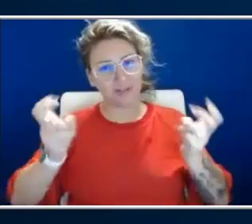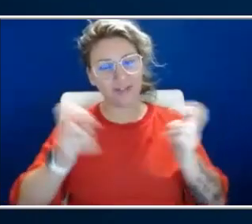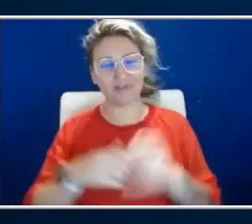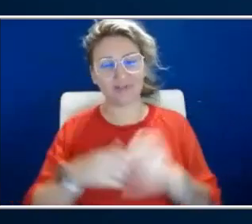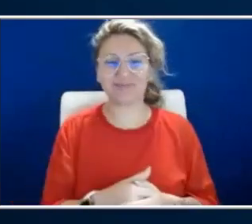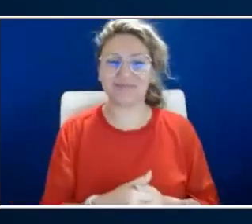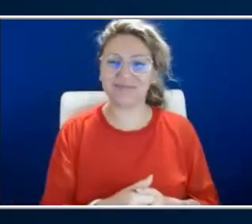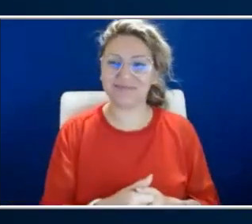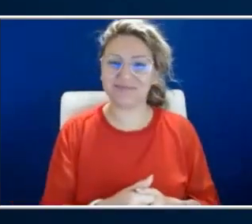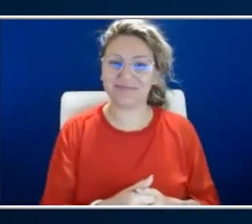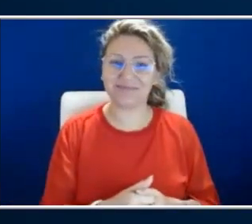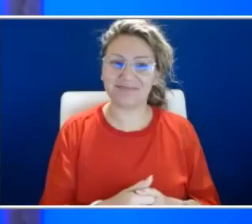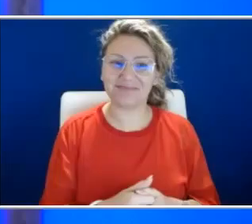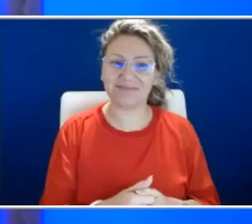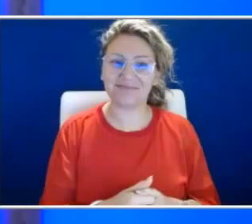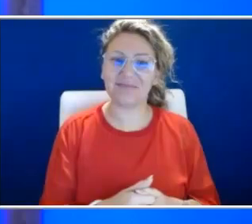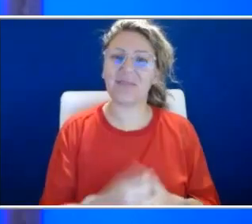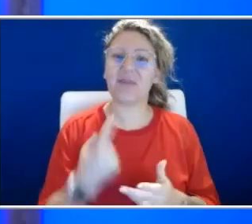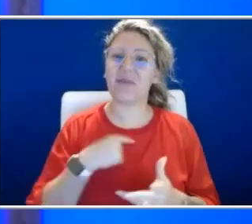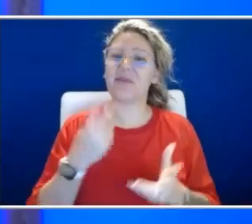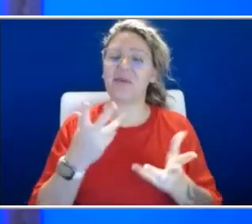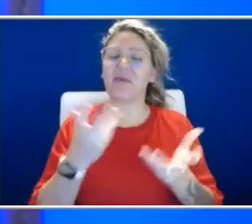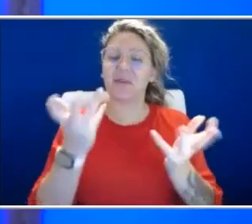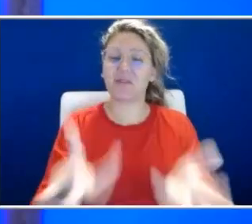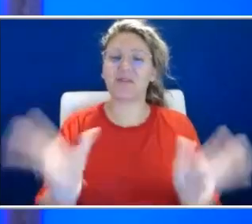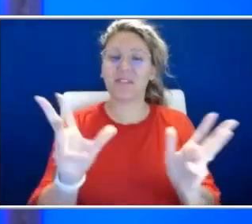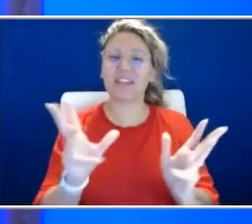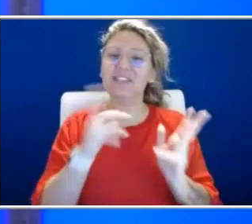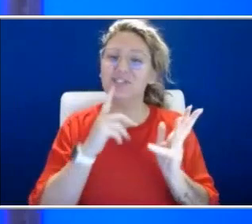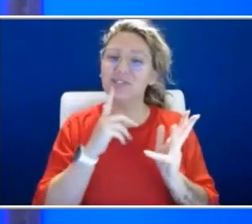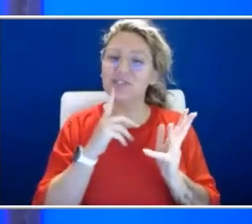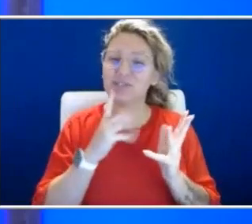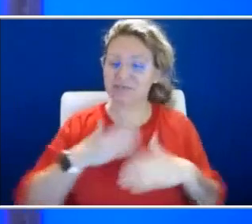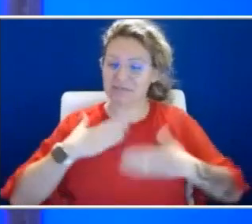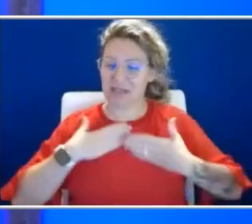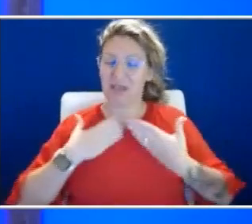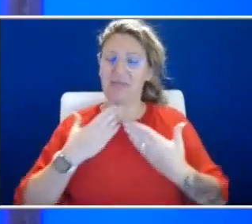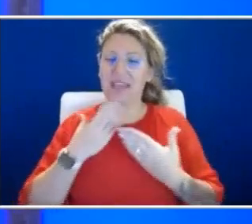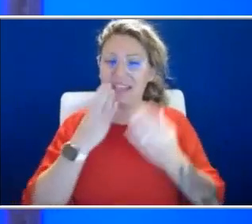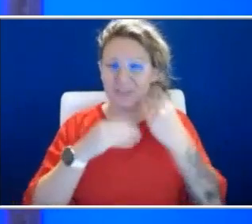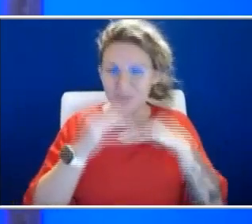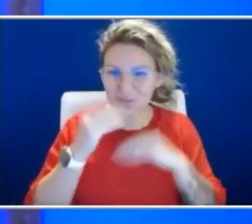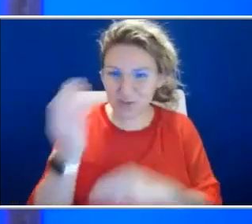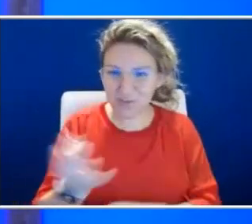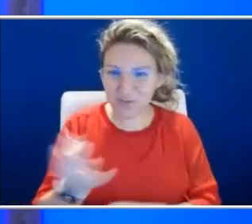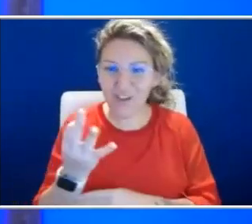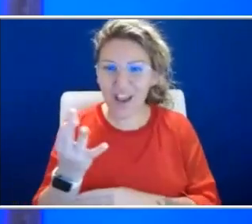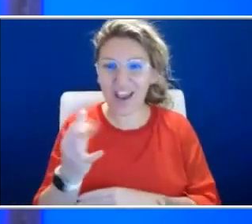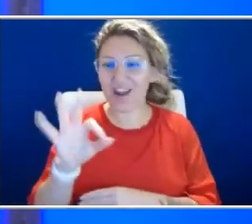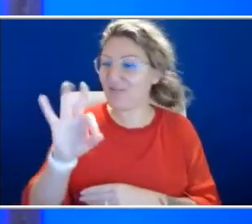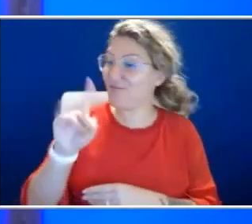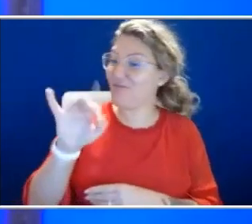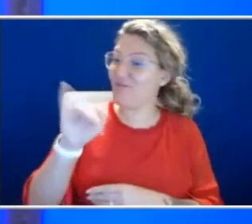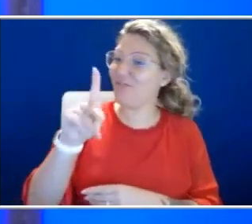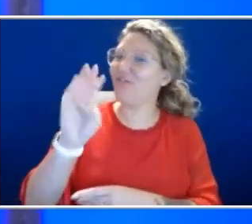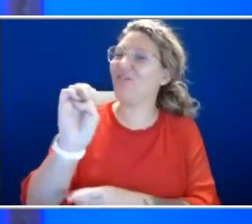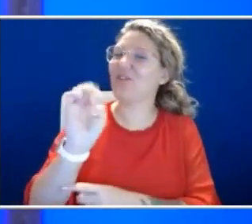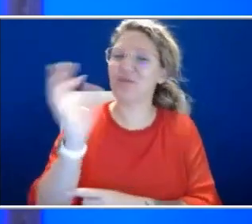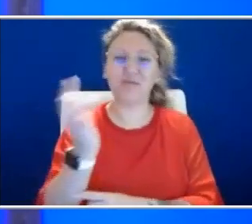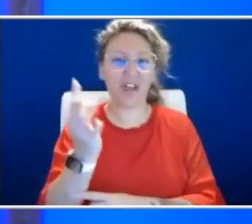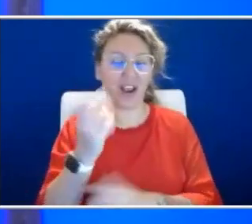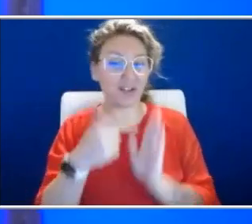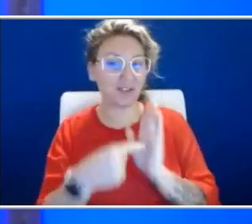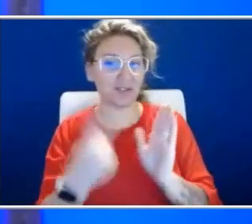want to wrap this up on a light note. It's Foodie Friday, so this is usually a day, Foodie Friday, when we show you something delicious and healthy to